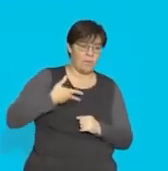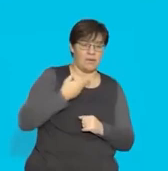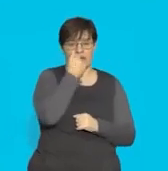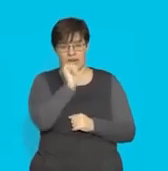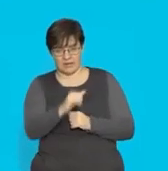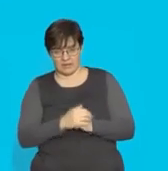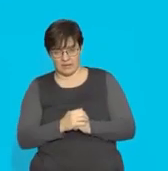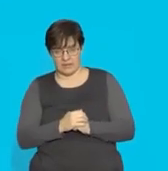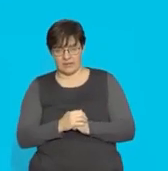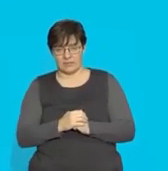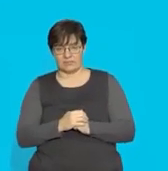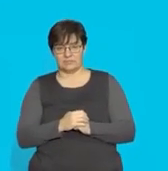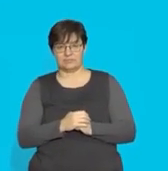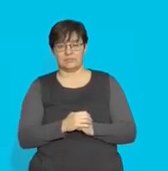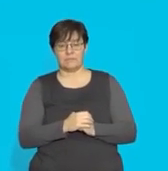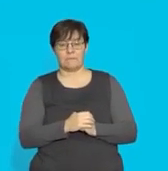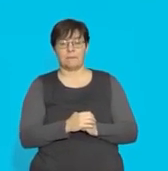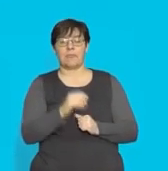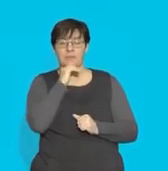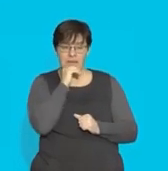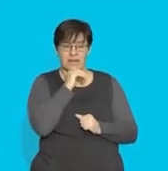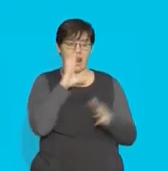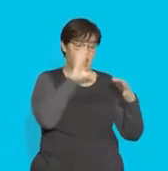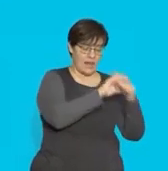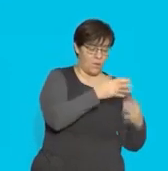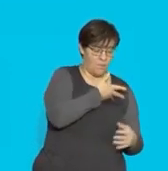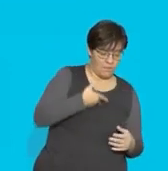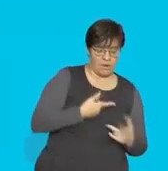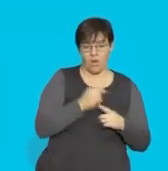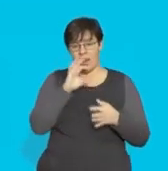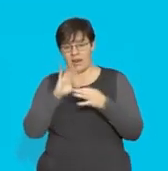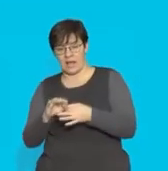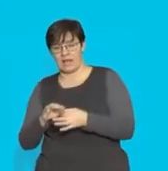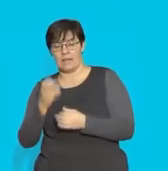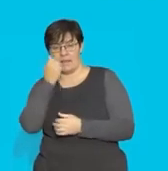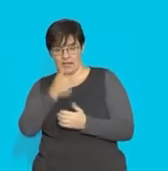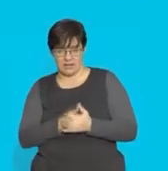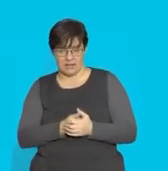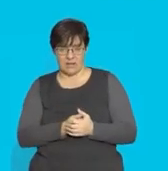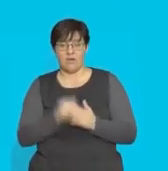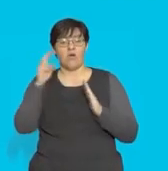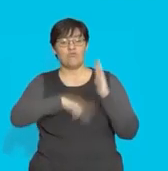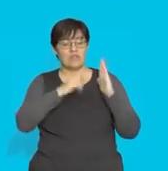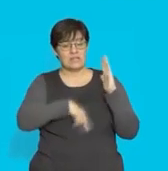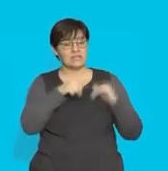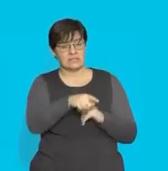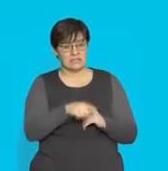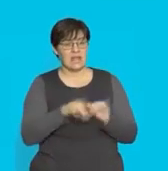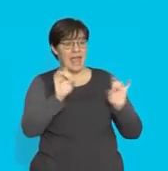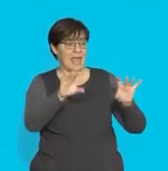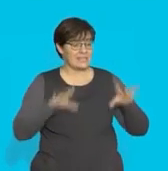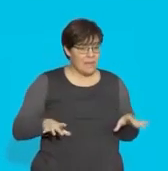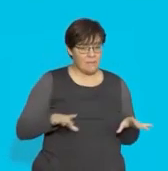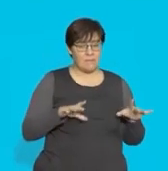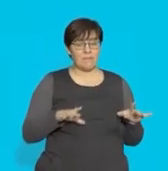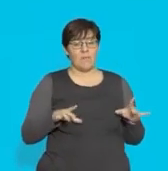note of a few of these genetic disorders that are sex-linked. It does help when you know these, because when you do read this in the context of an